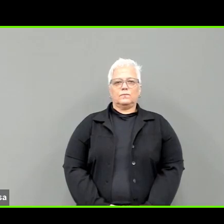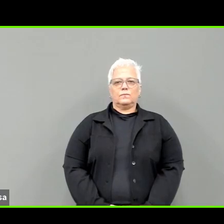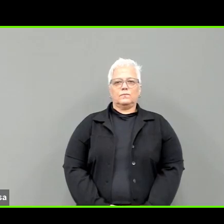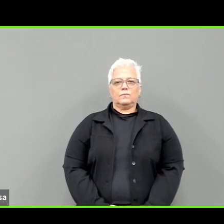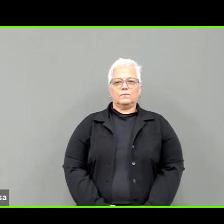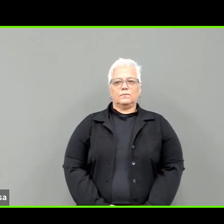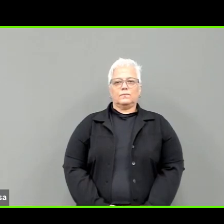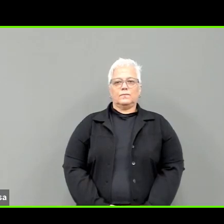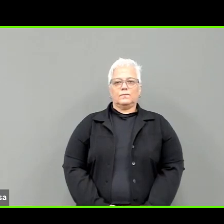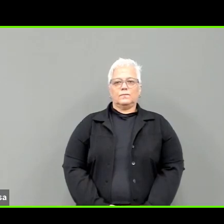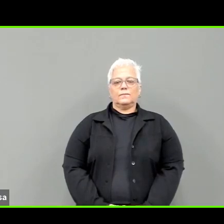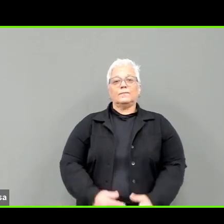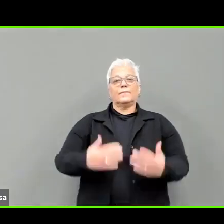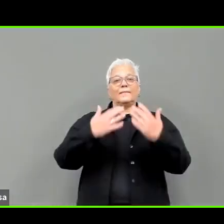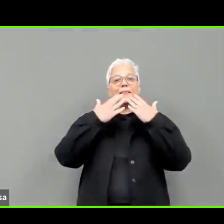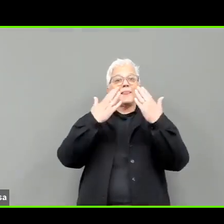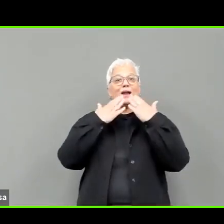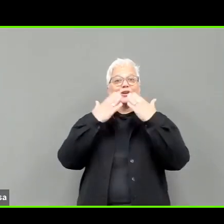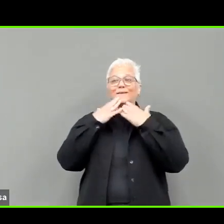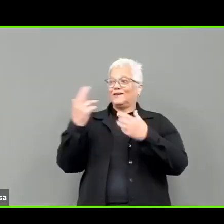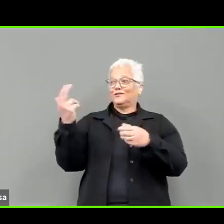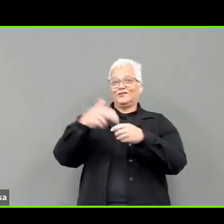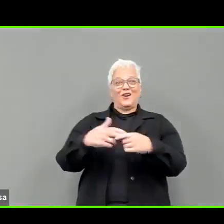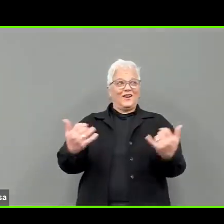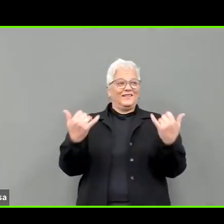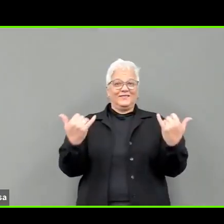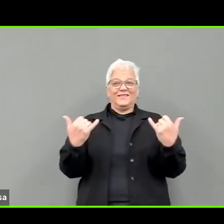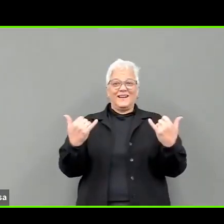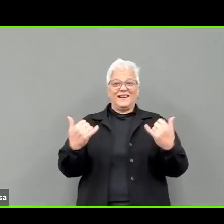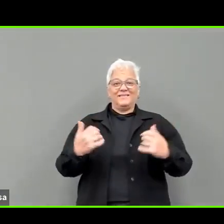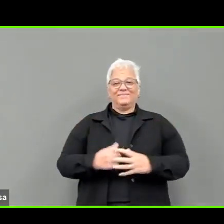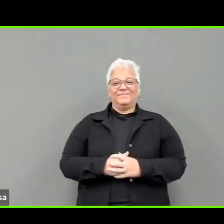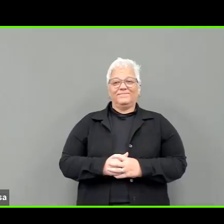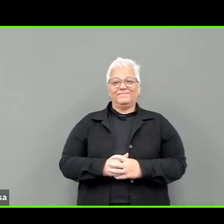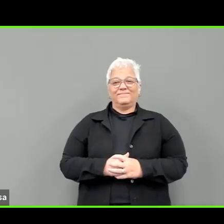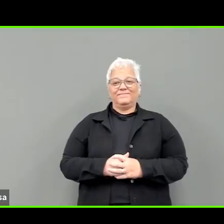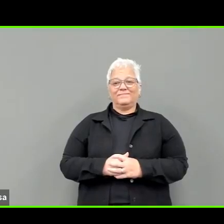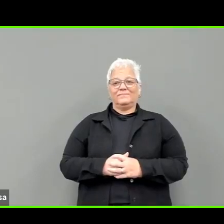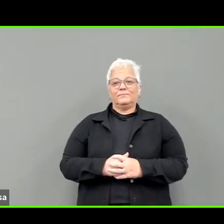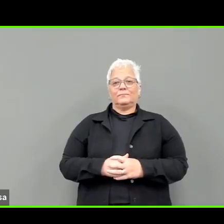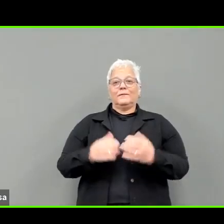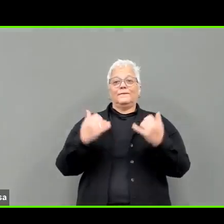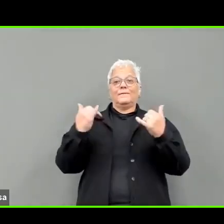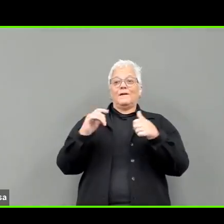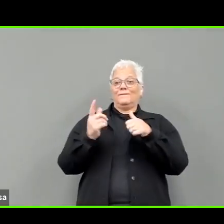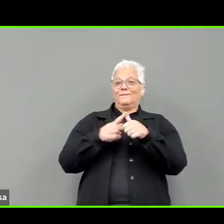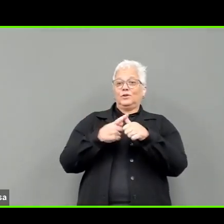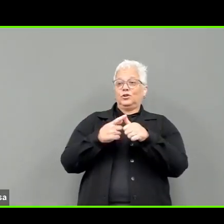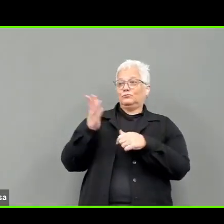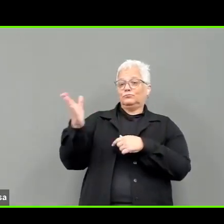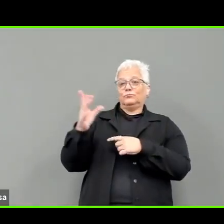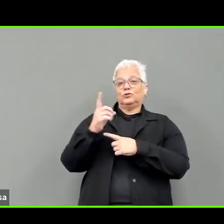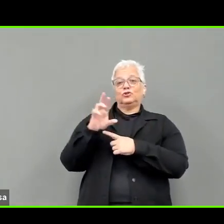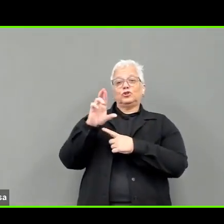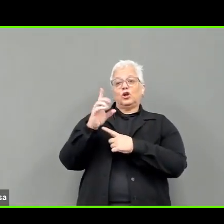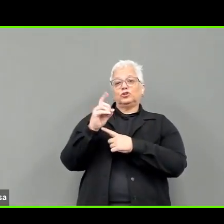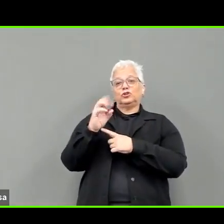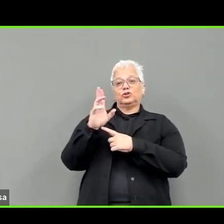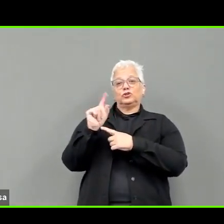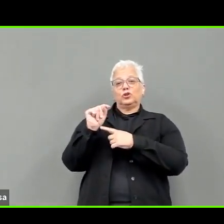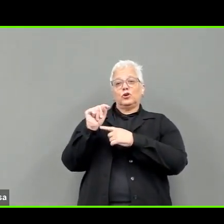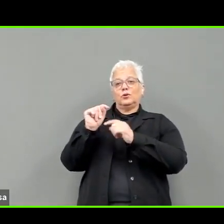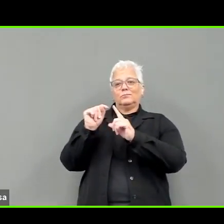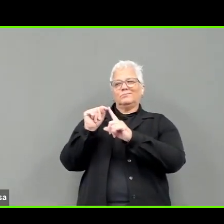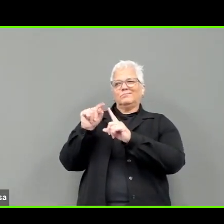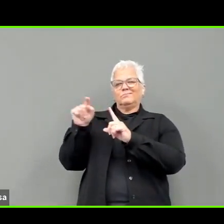Thank you for joining us today for this COVID-19 briefing. Our first speaker today will be Dr. Bruce Dart from the Tulsa Health Department.